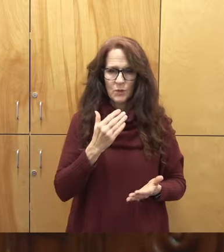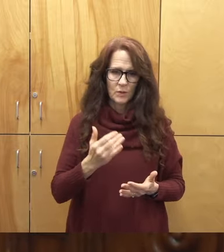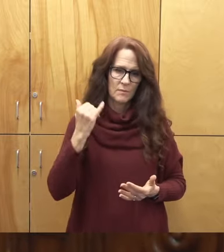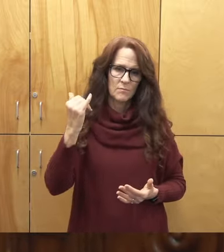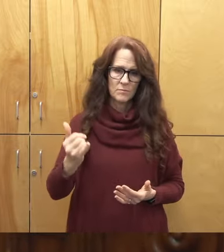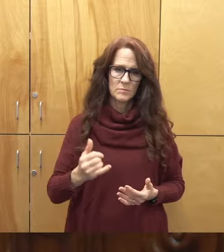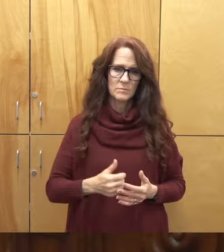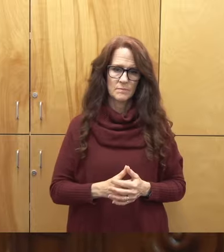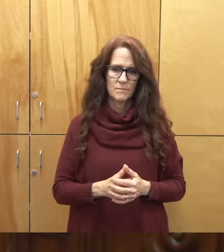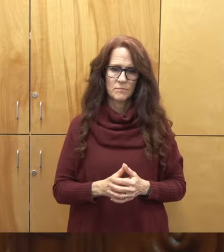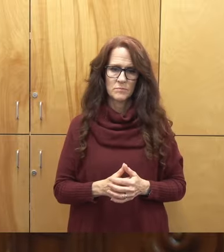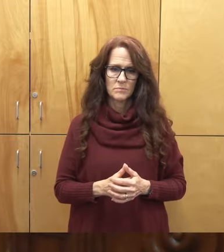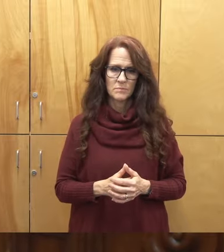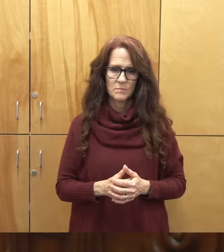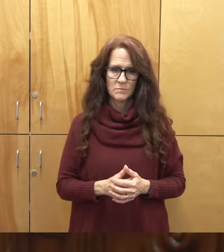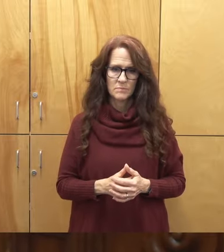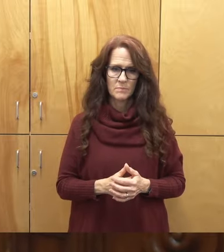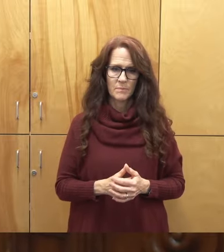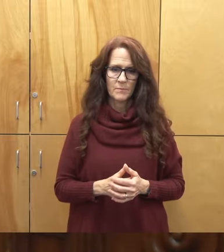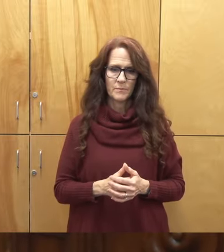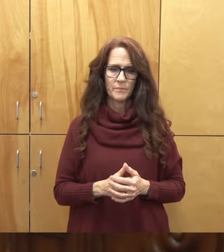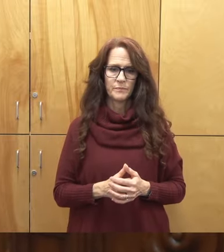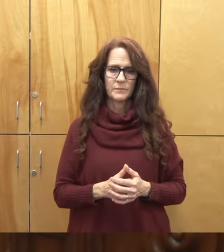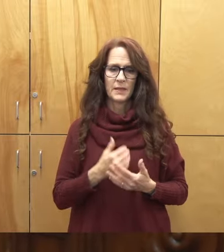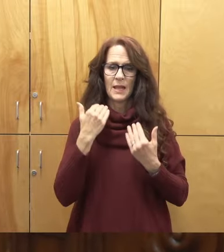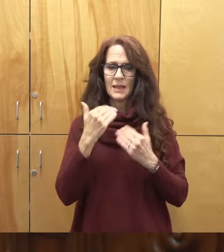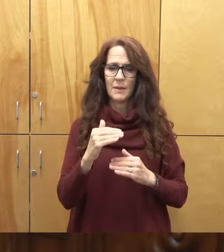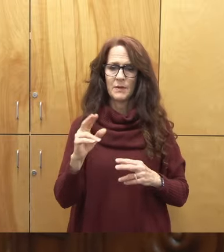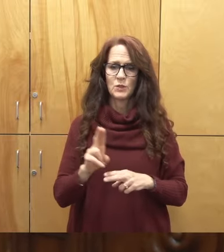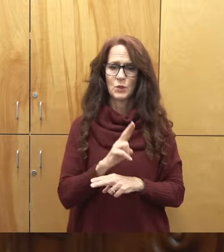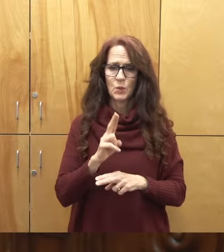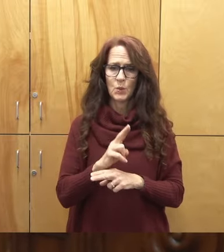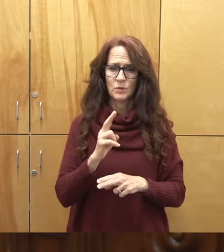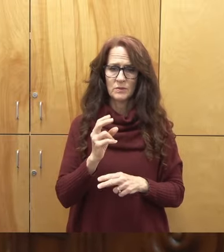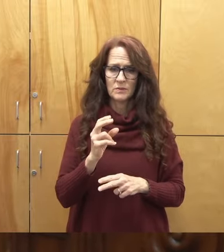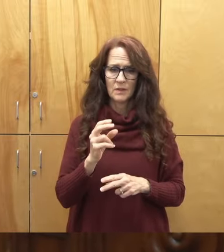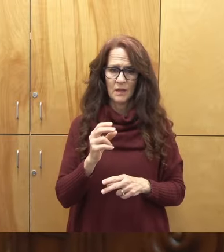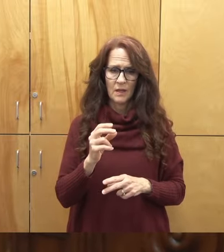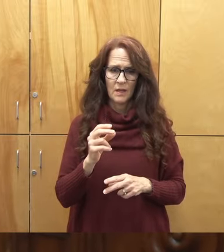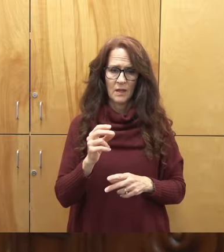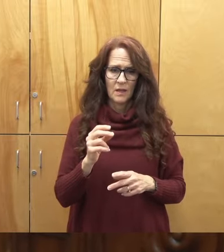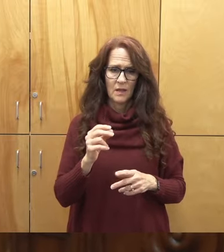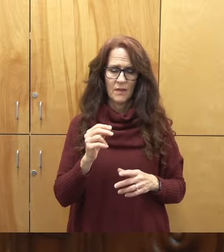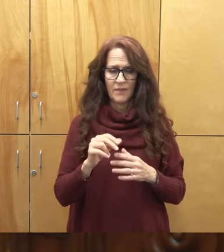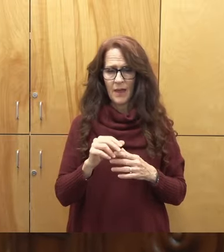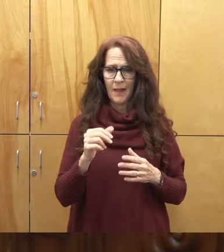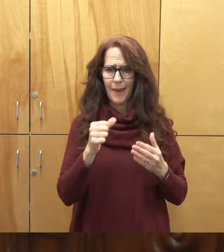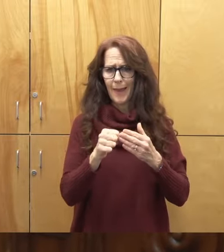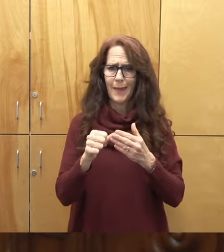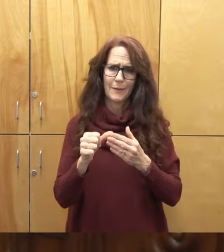idea, I think, to limit the use of acronyms, or at least if we're gonna use them